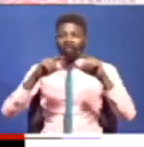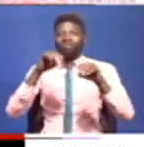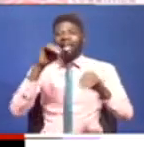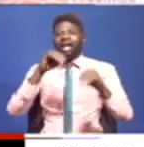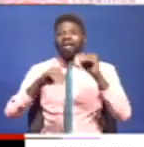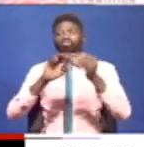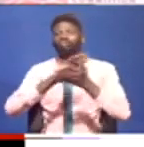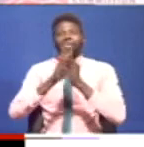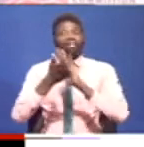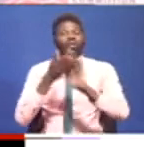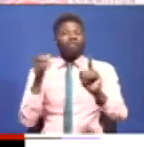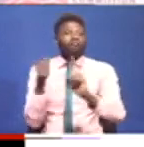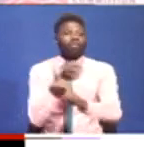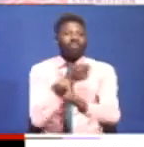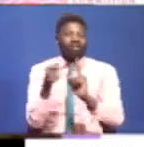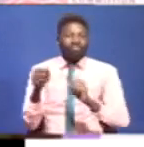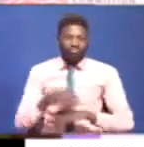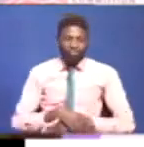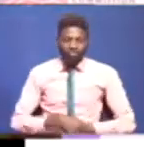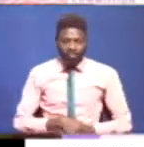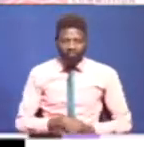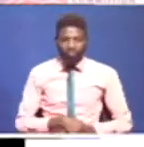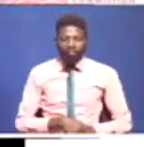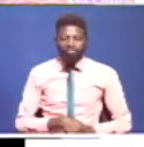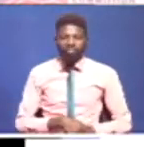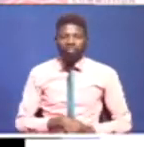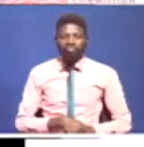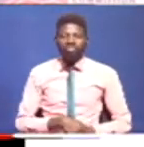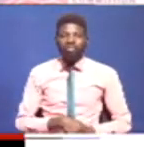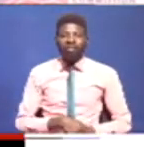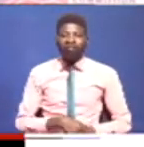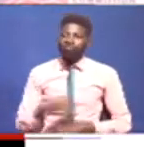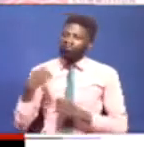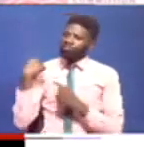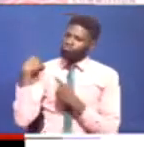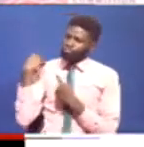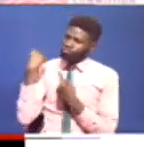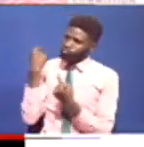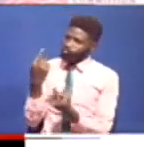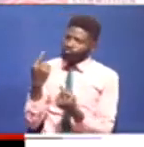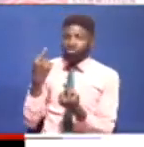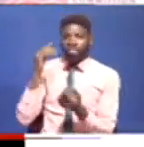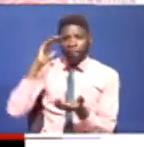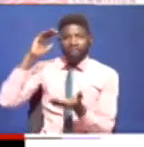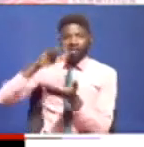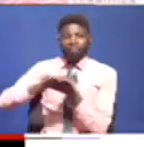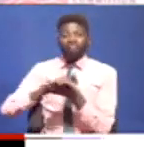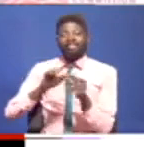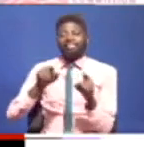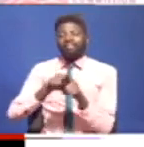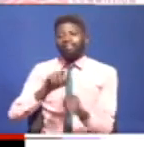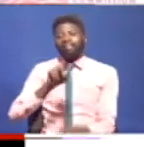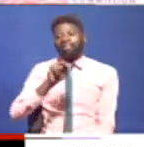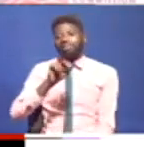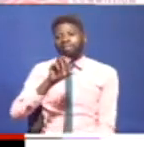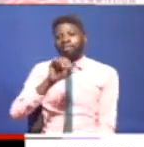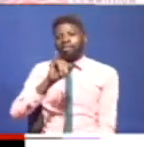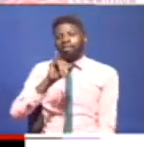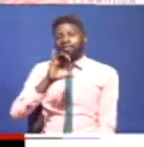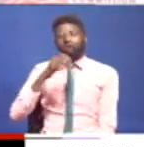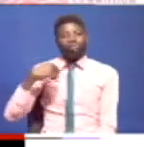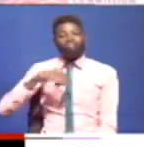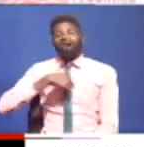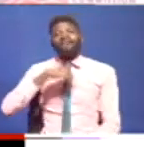Norma. In our long-held belief as NCIC that we can't possibly